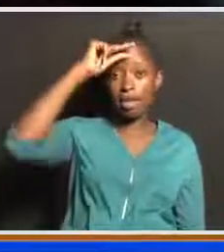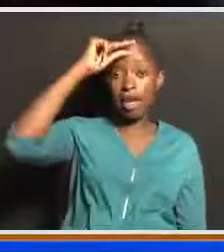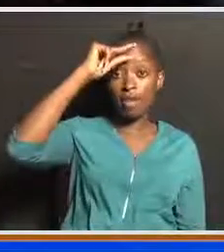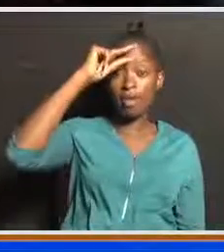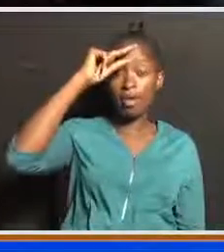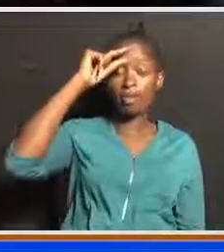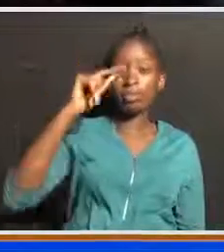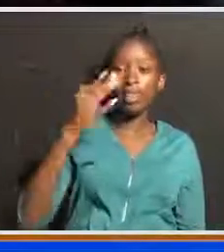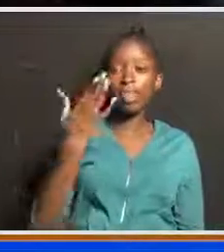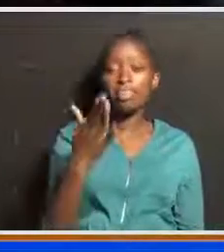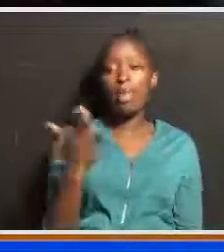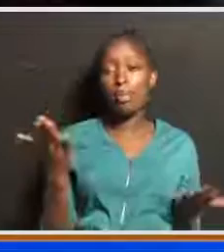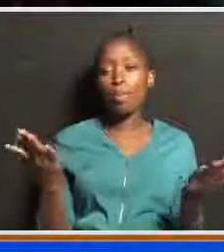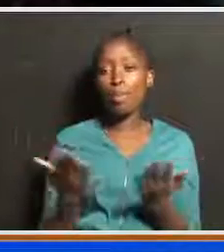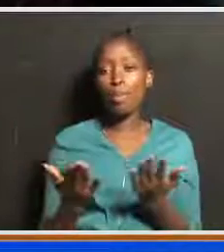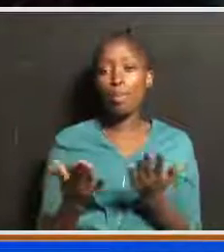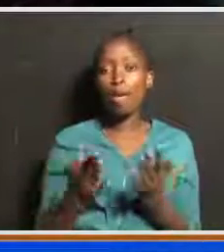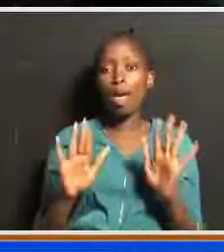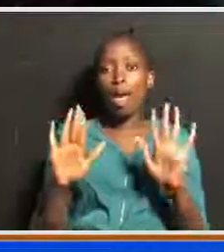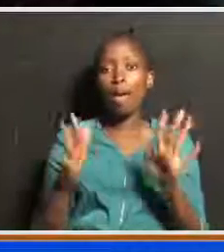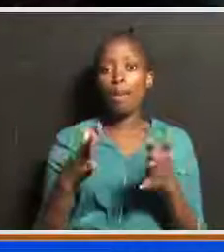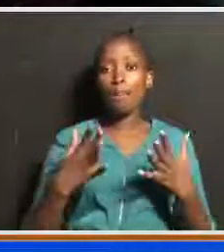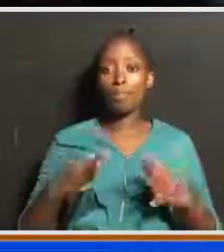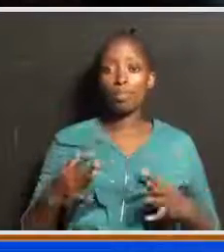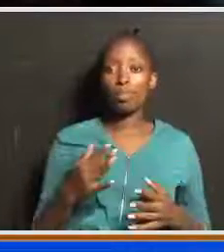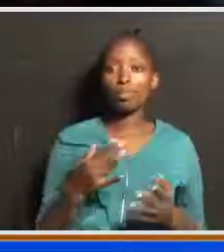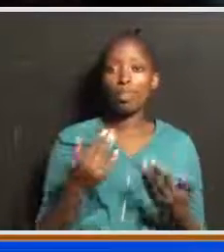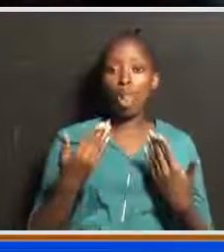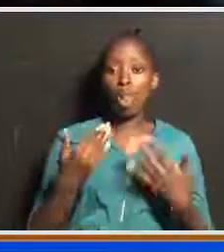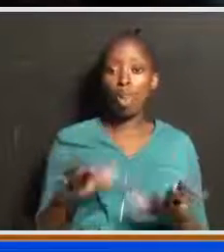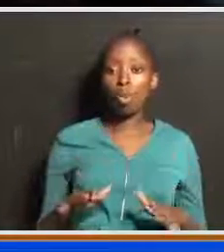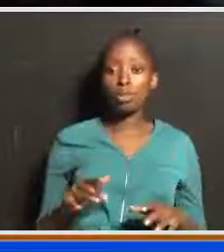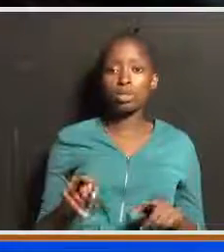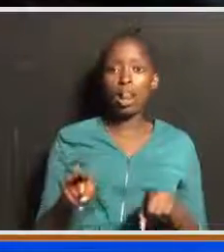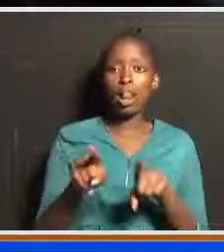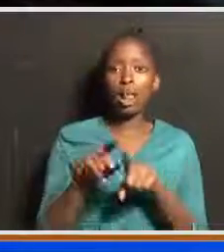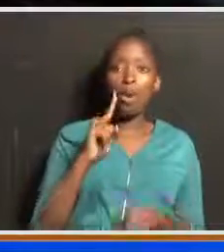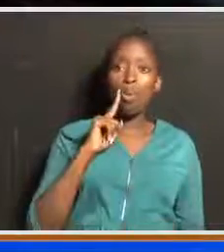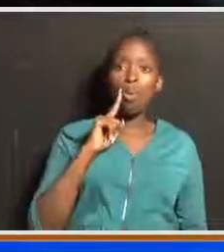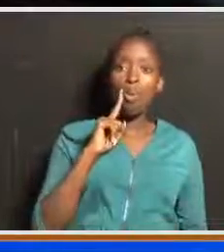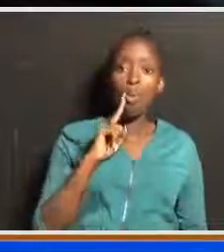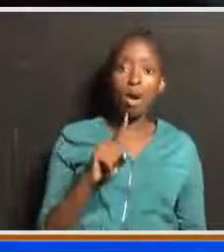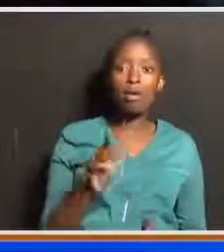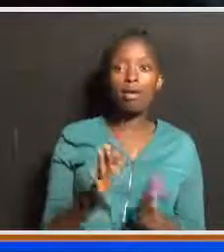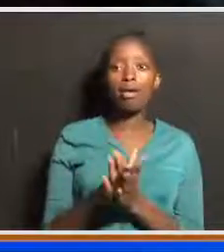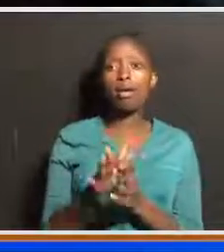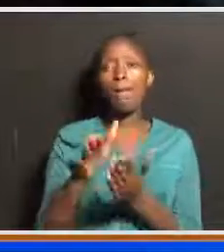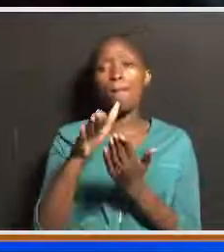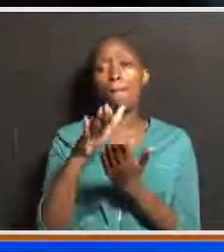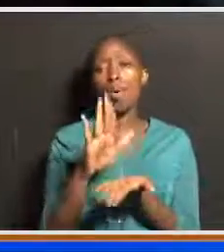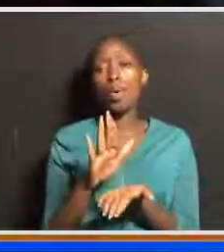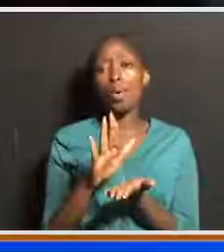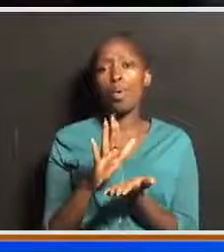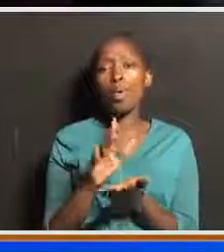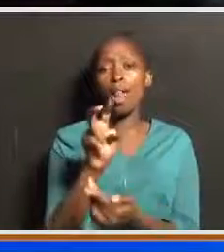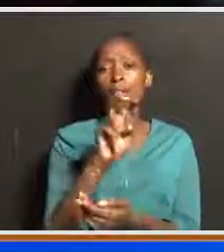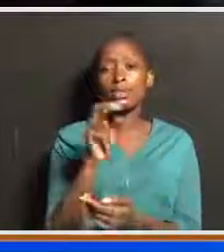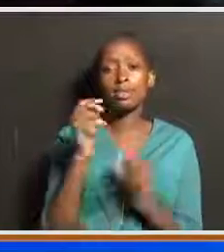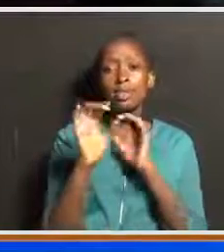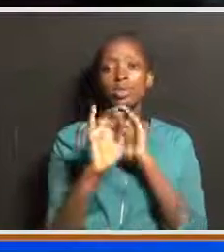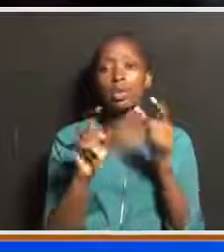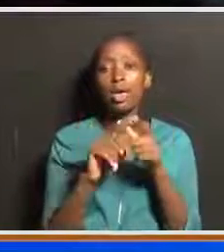Na inakuaje watu wapotee mpaka mia na kitu, hawaonekani na wanazikwa. Nani anatoanga kibali cha mazishi?